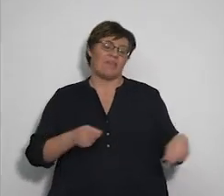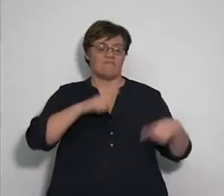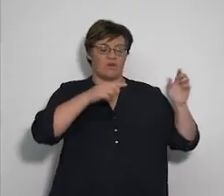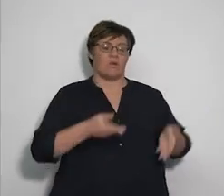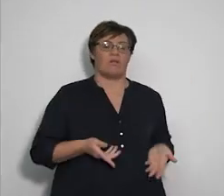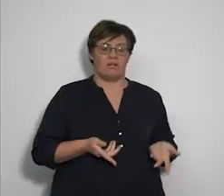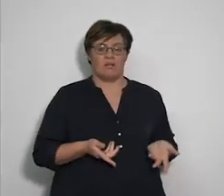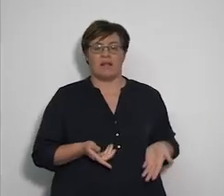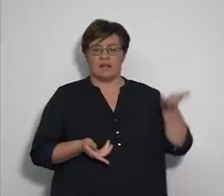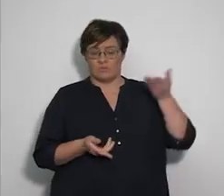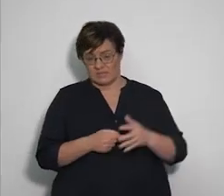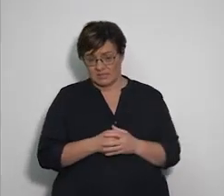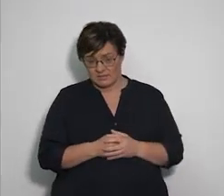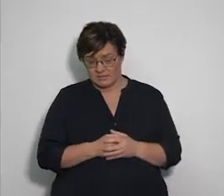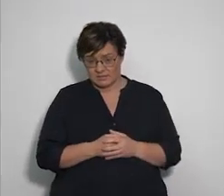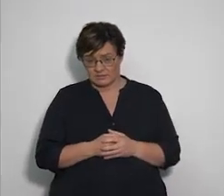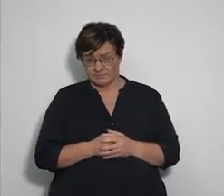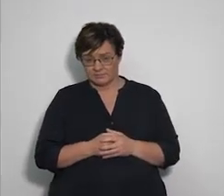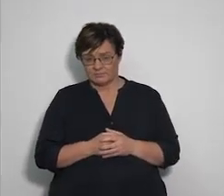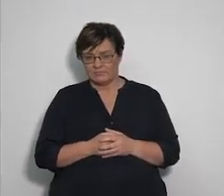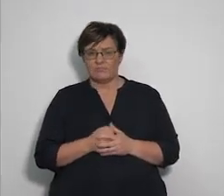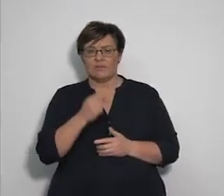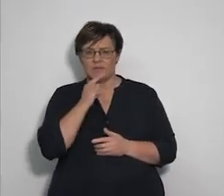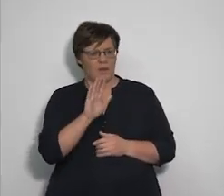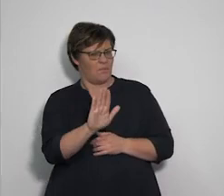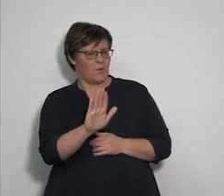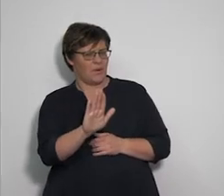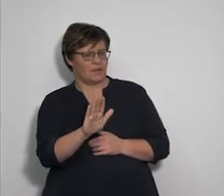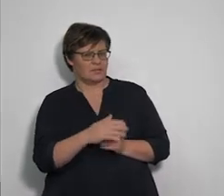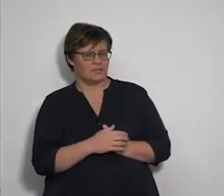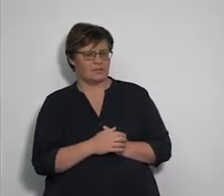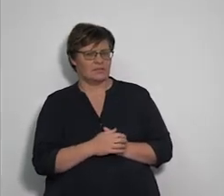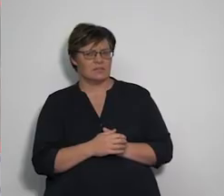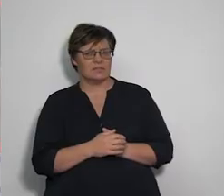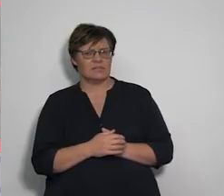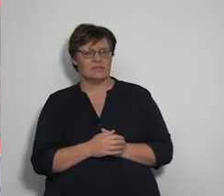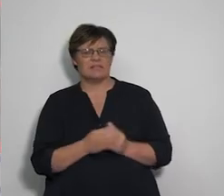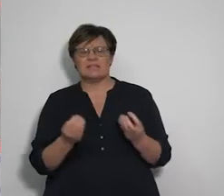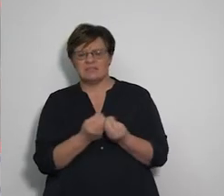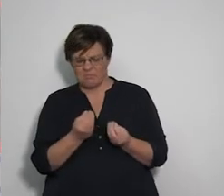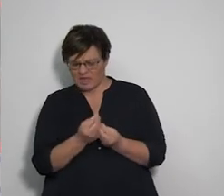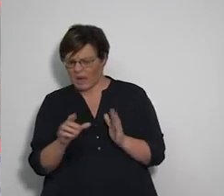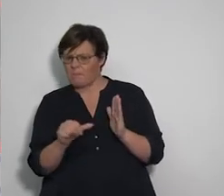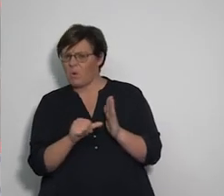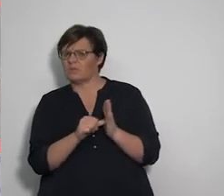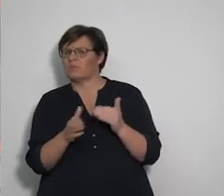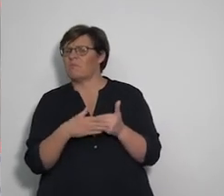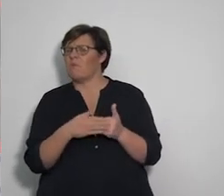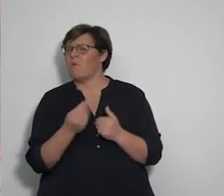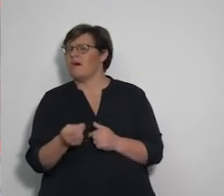increases, so does our other variable increase, we'd be able to say, but hold on, there's something